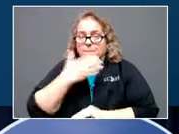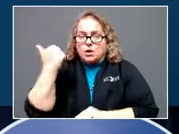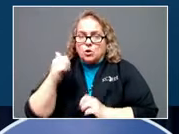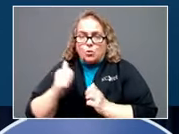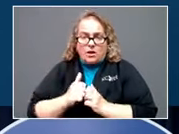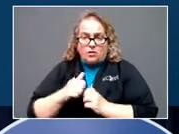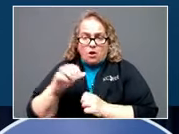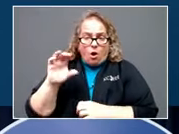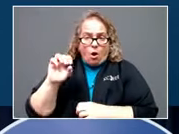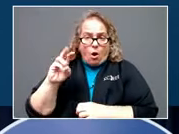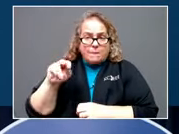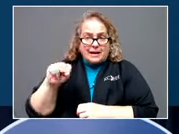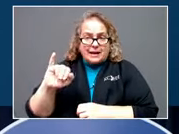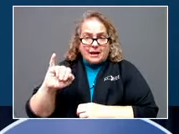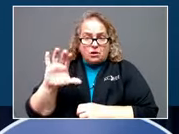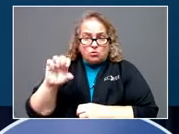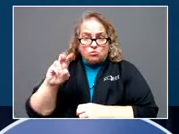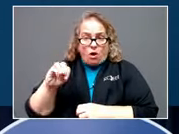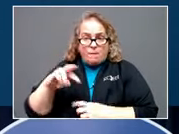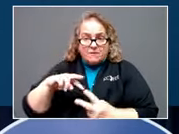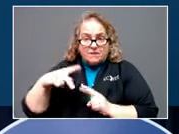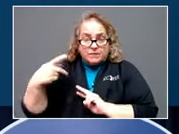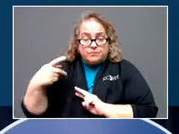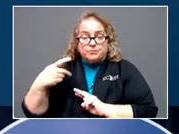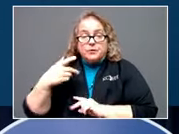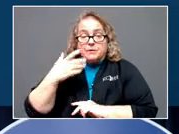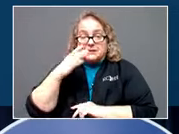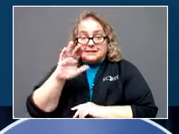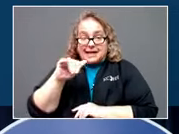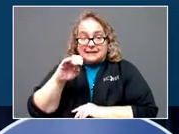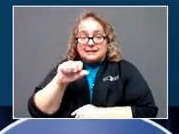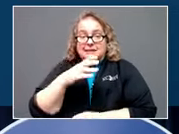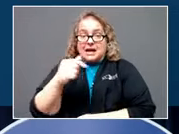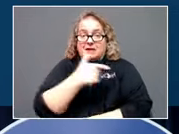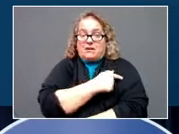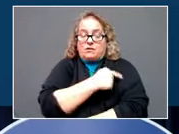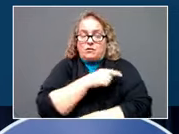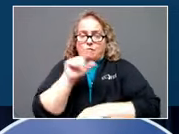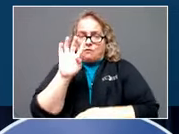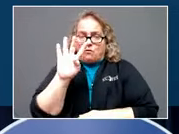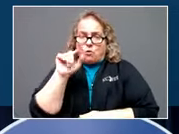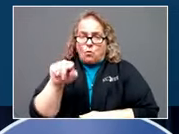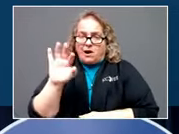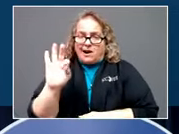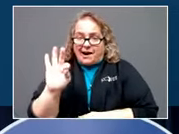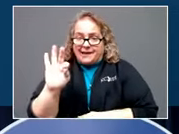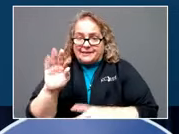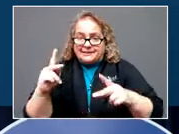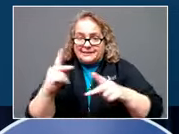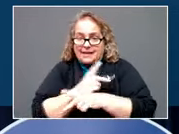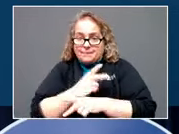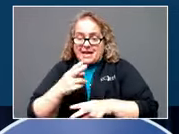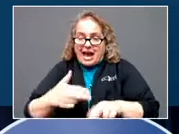as Delta was. Cases and vaccinations, 4.9 times higher